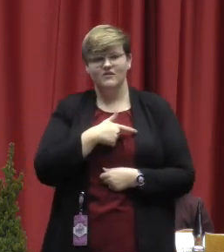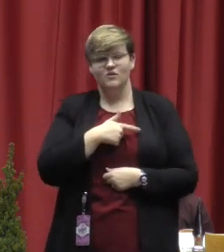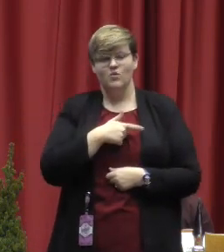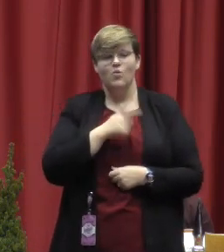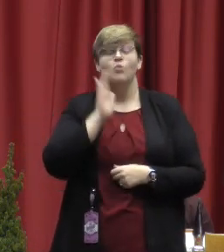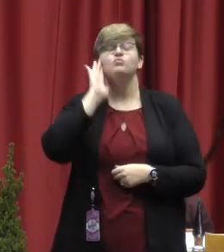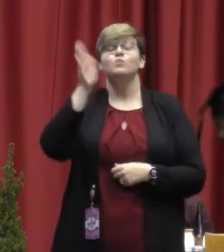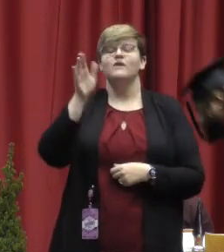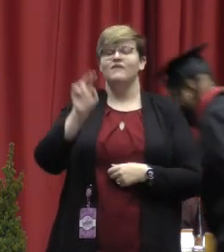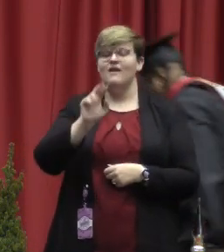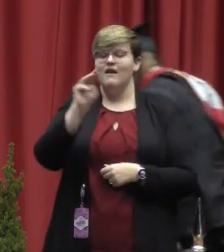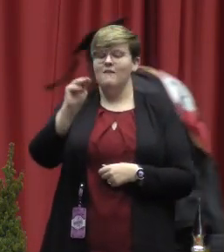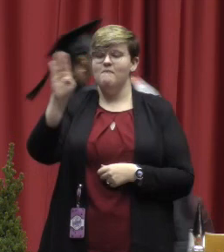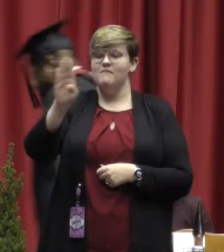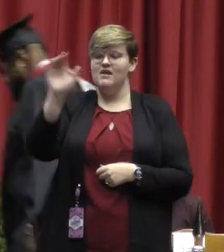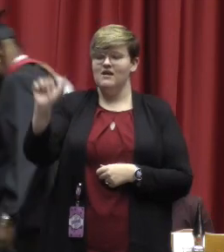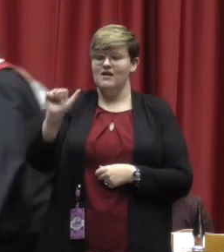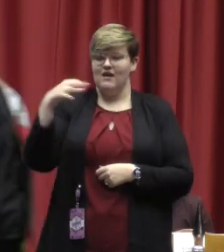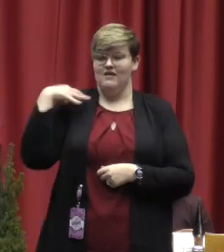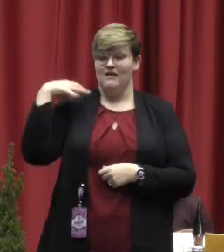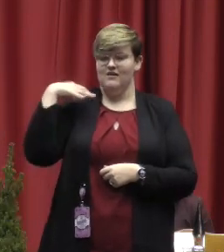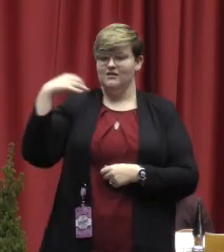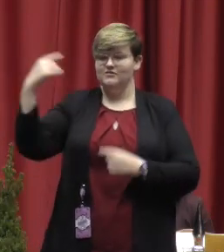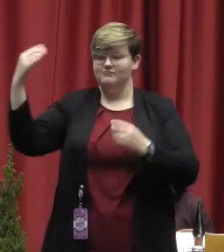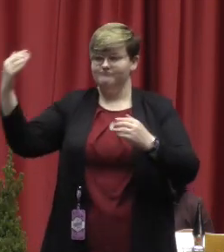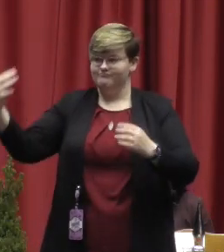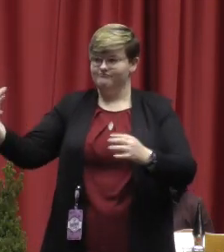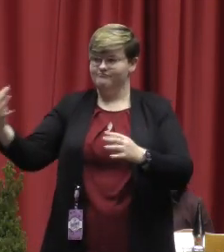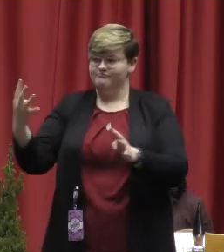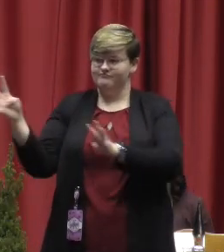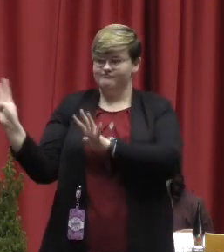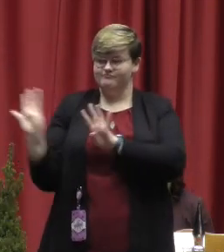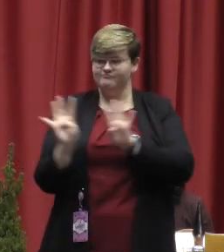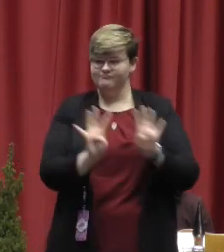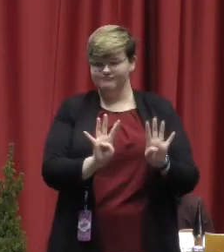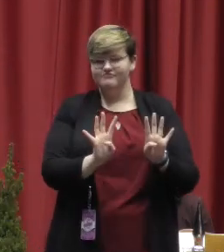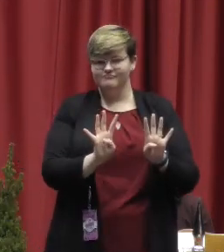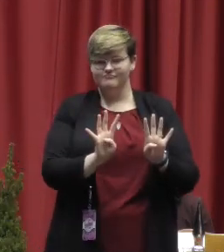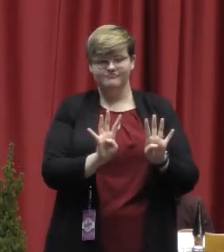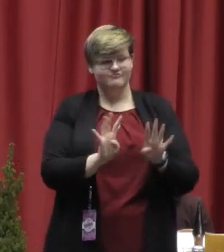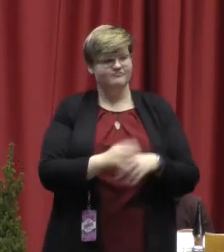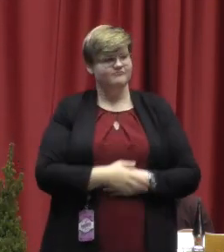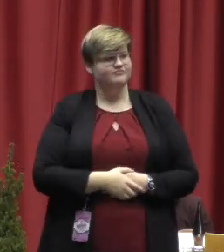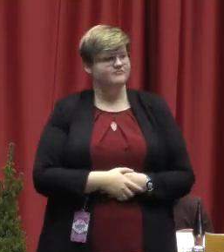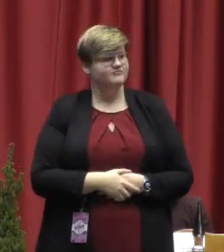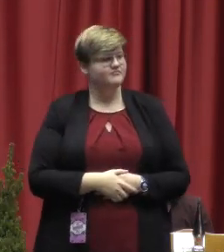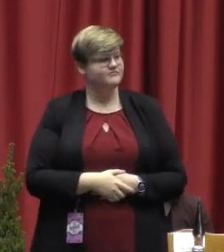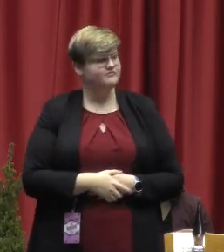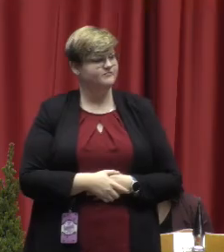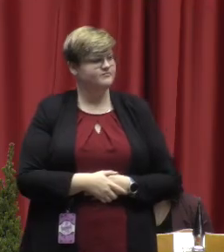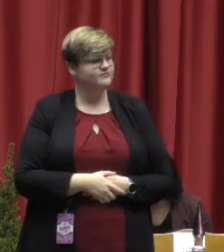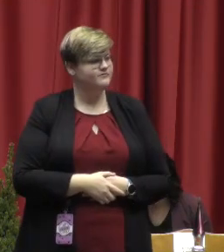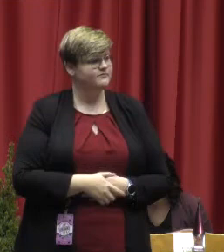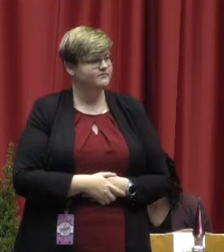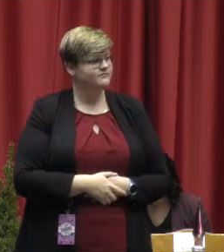candidates please stand and come forward as directed by the ushers?